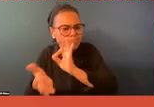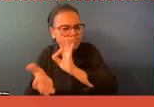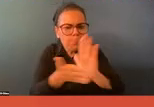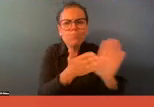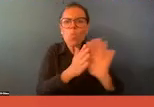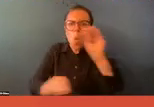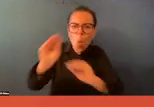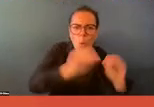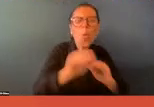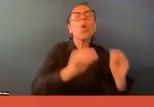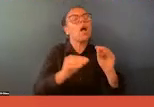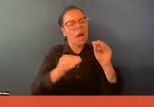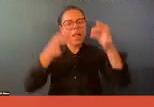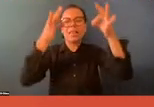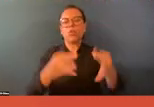climate mitigation issues.